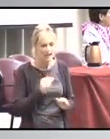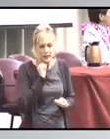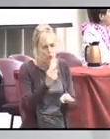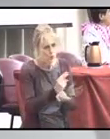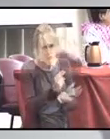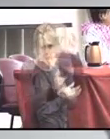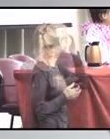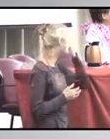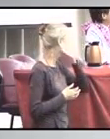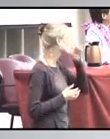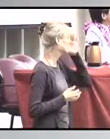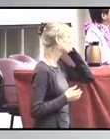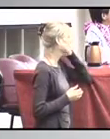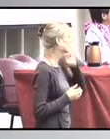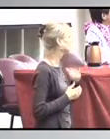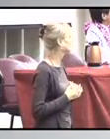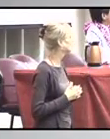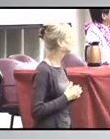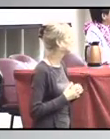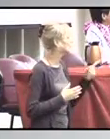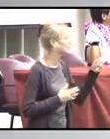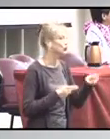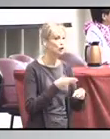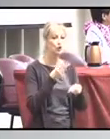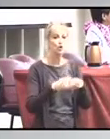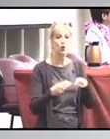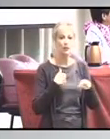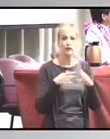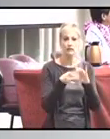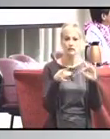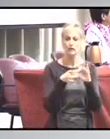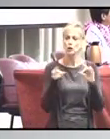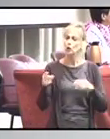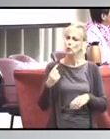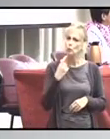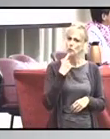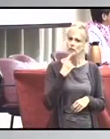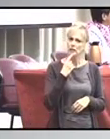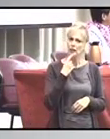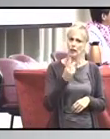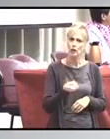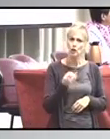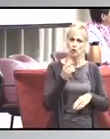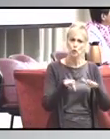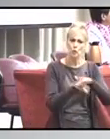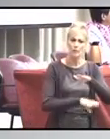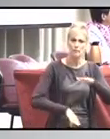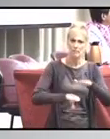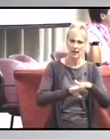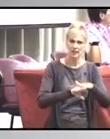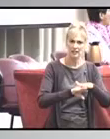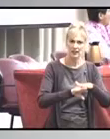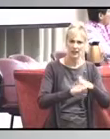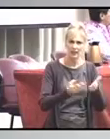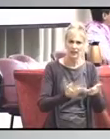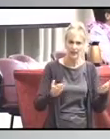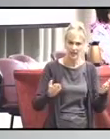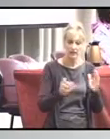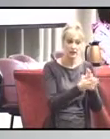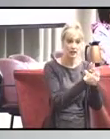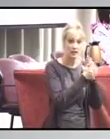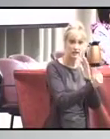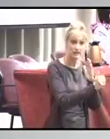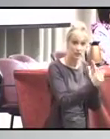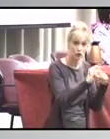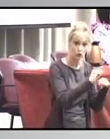interpreter. Just a short one I'd like to comment on. You said earlier that the two fundamental foundations is the skills